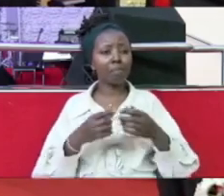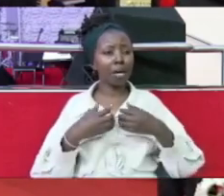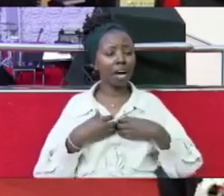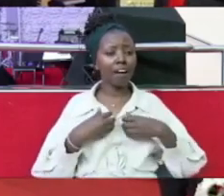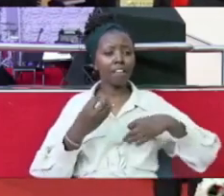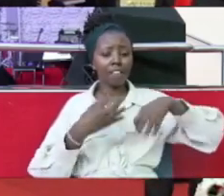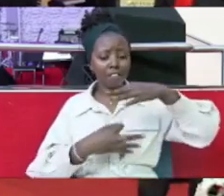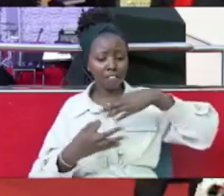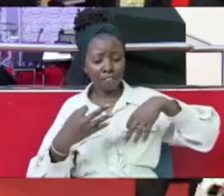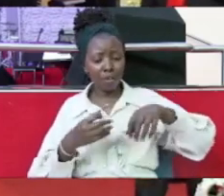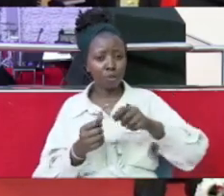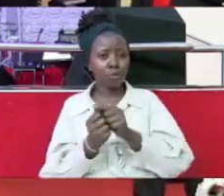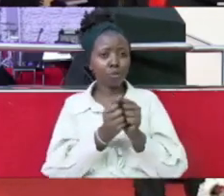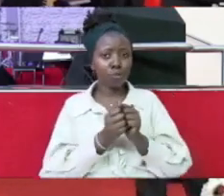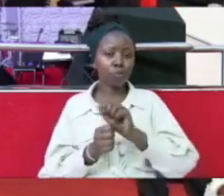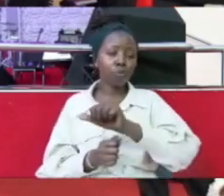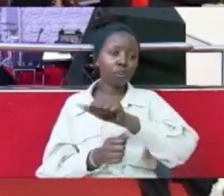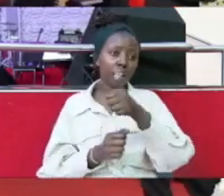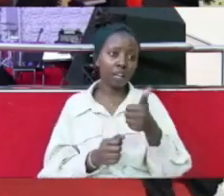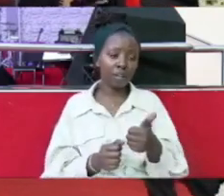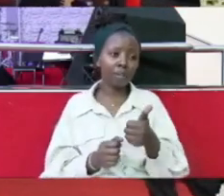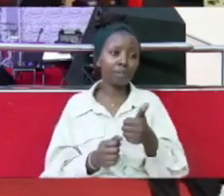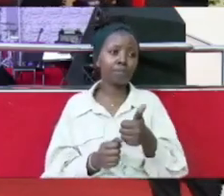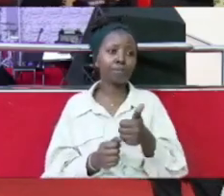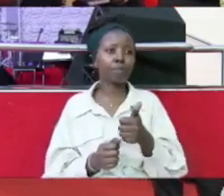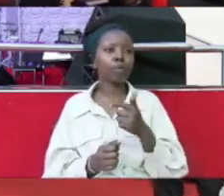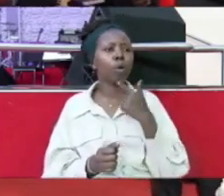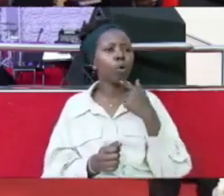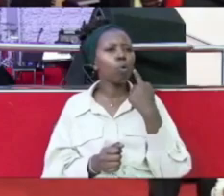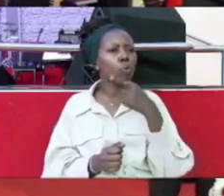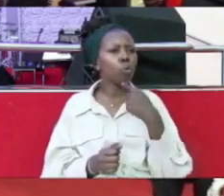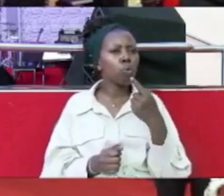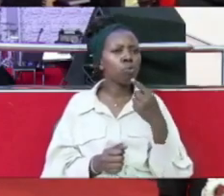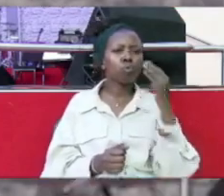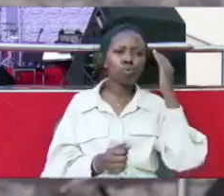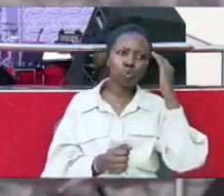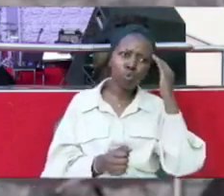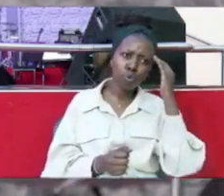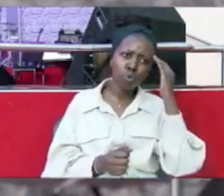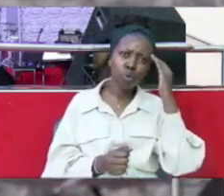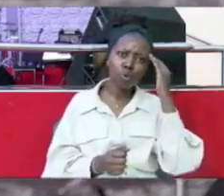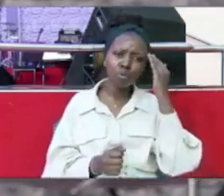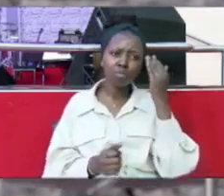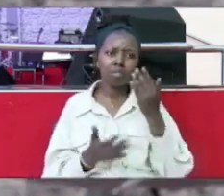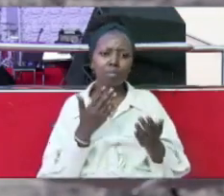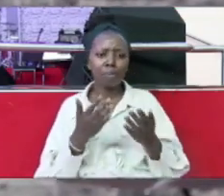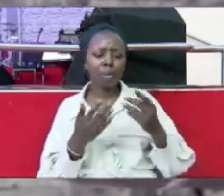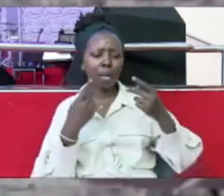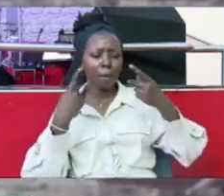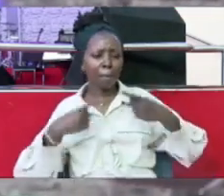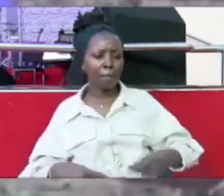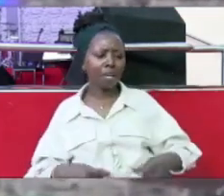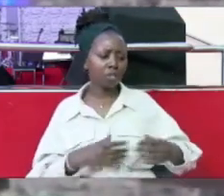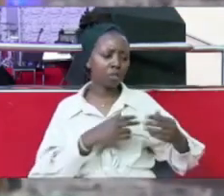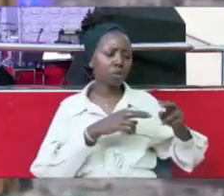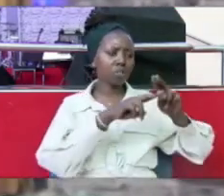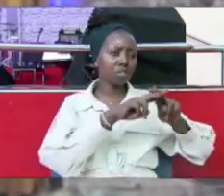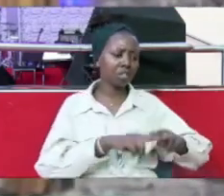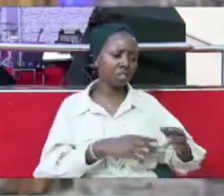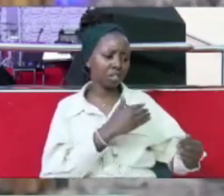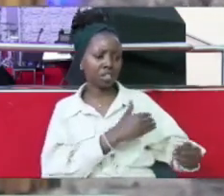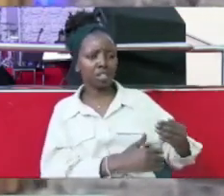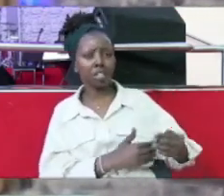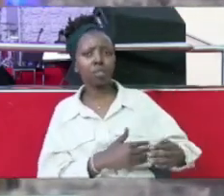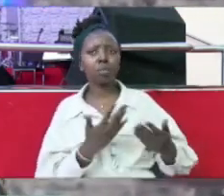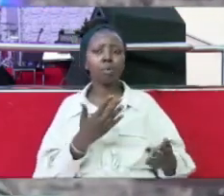others. Lakini tuweze kushiriki na wengine. Who knows, maybe the person sitting next to you or the person you are going to greet outside